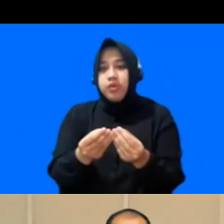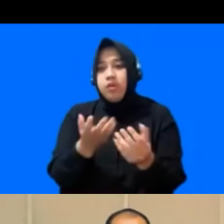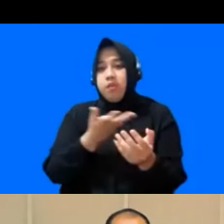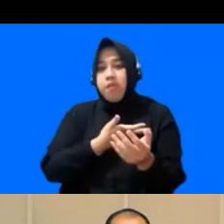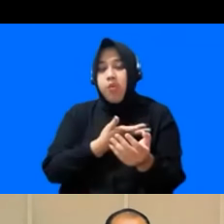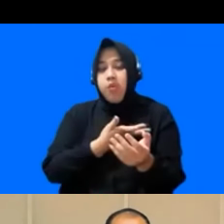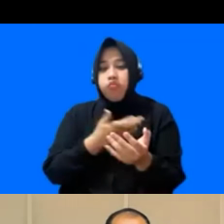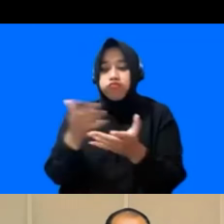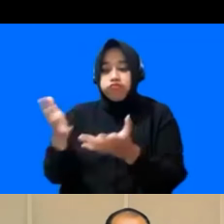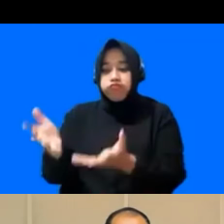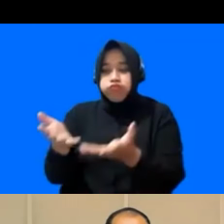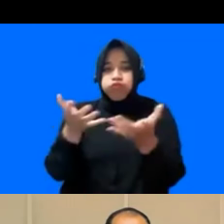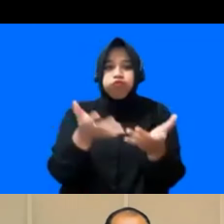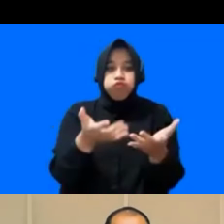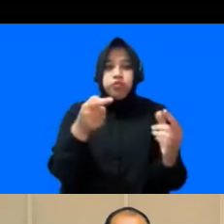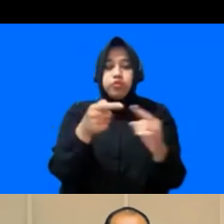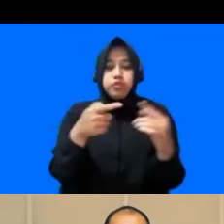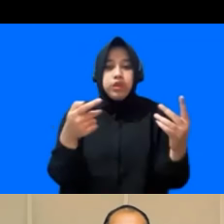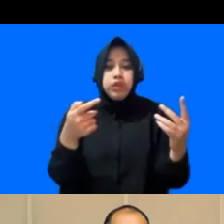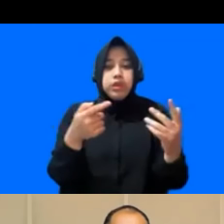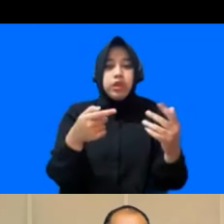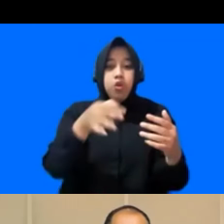inclusiveness that we bring